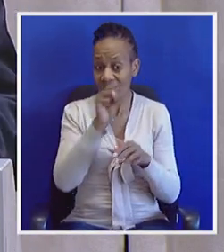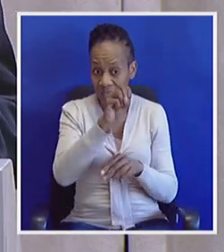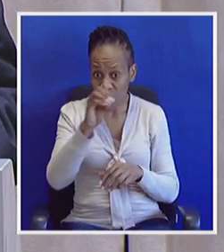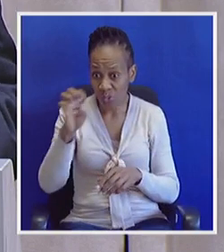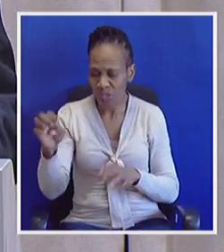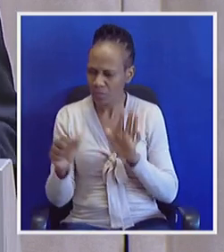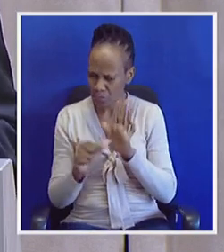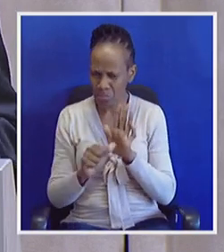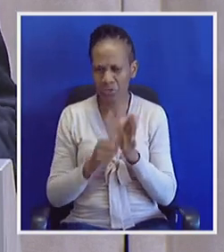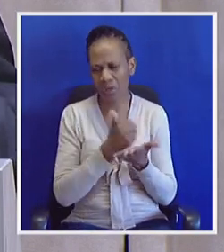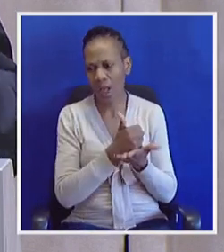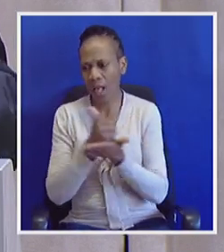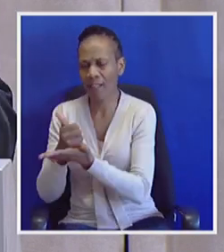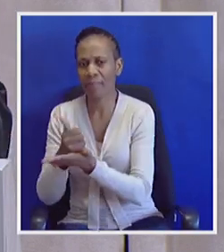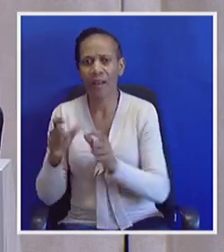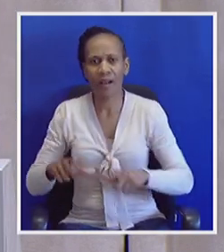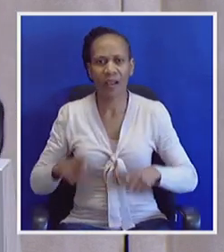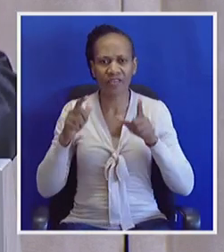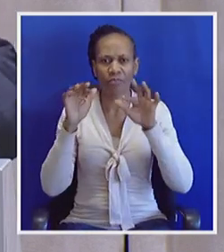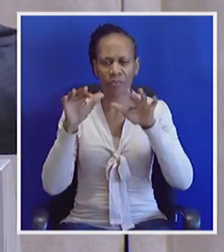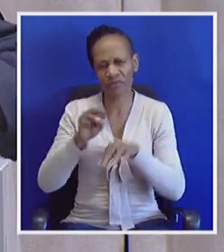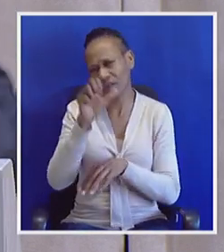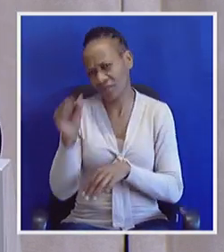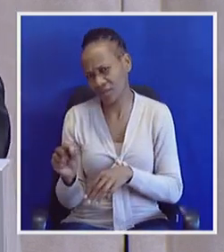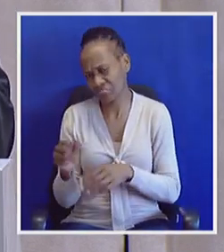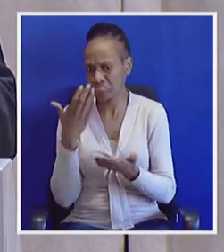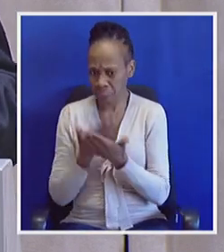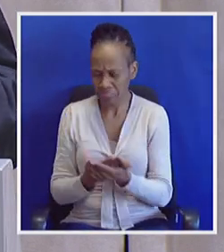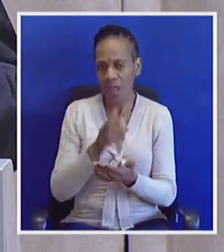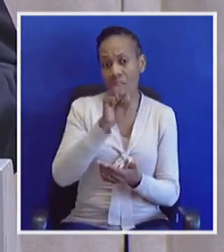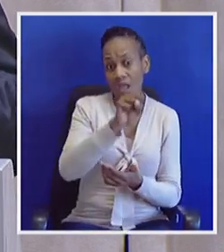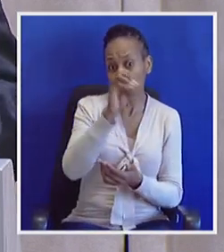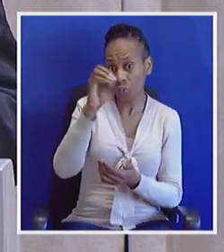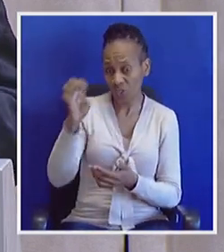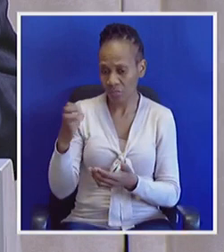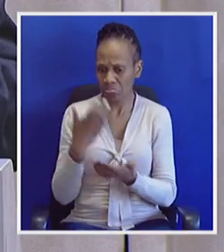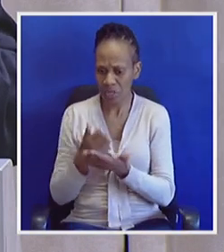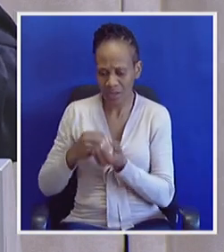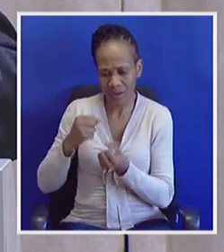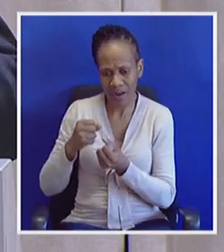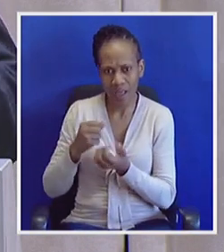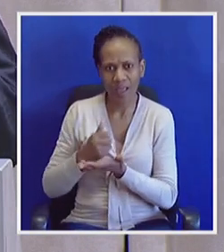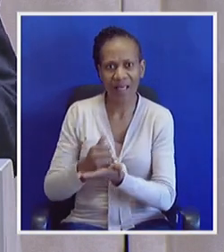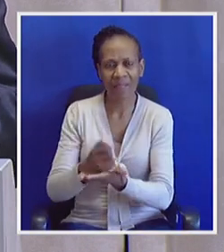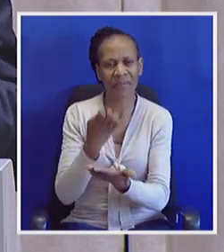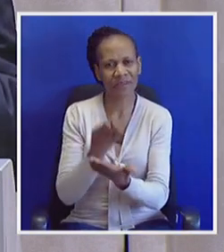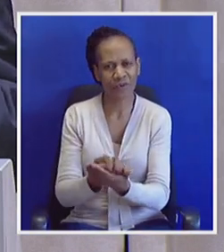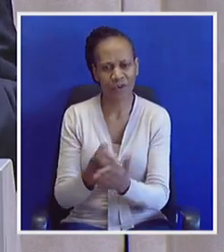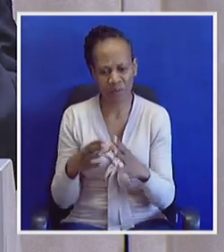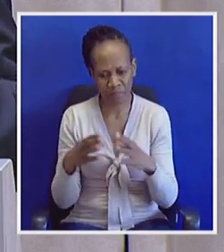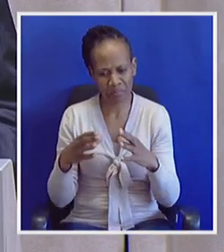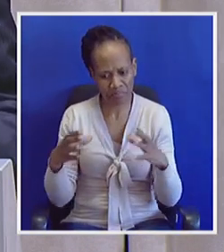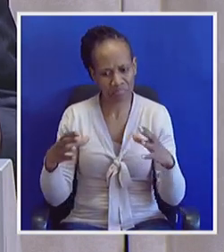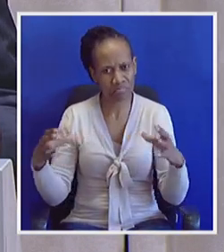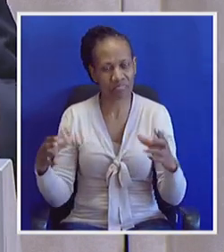the lives of our country, and they are able to move the economic activity in one way or another. You look